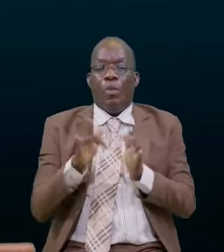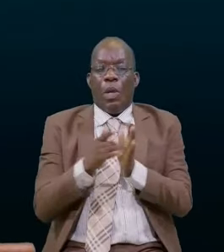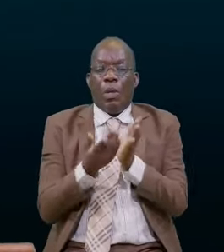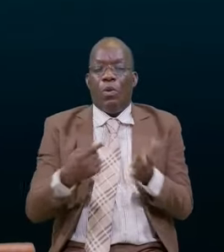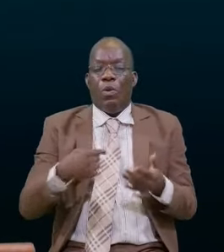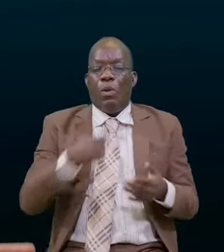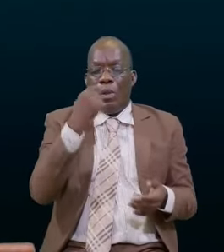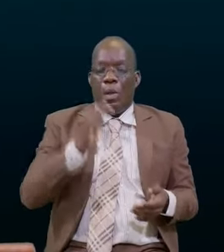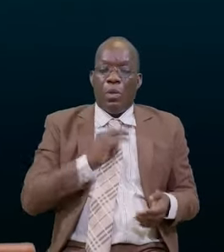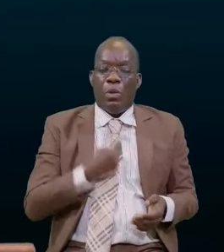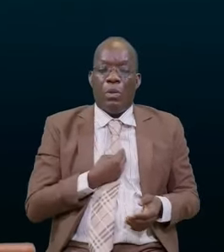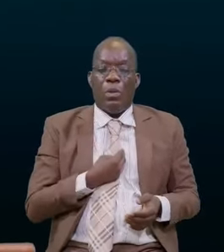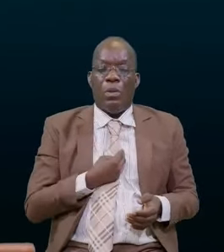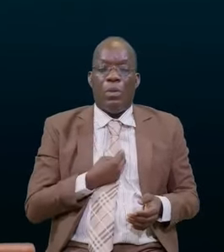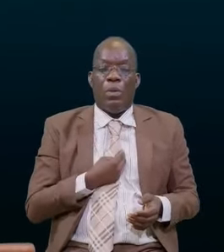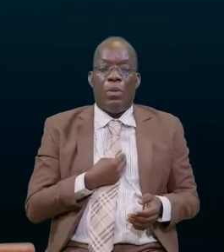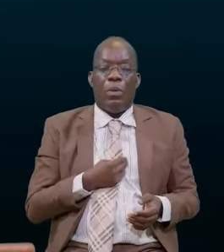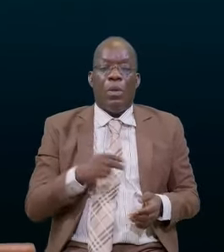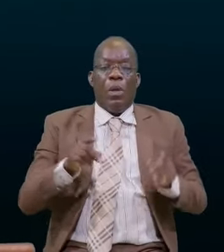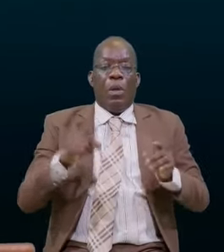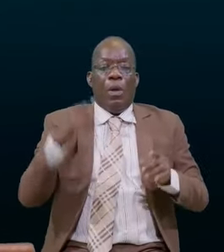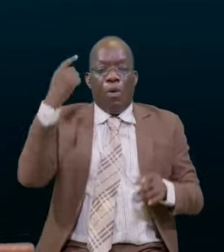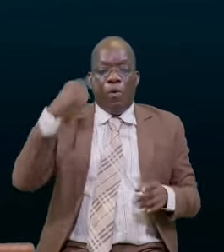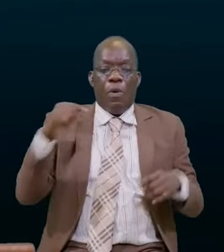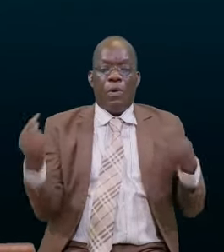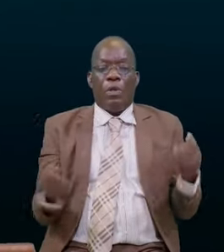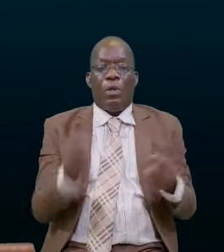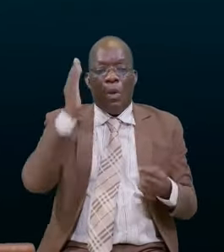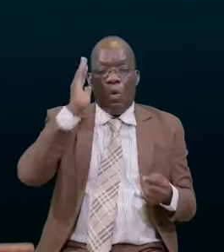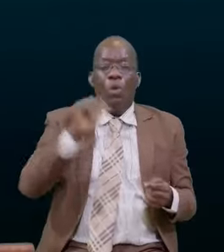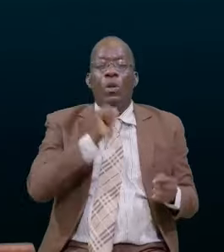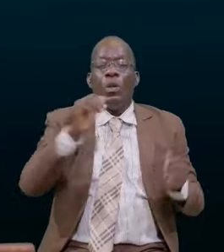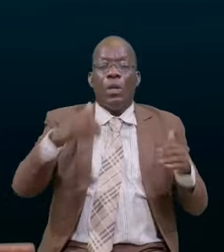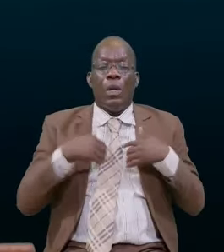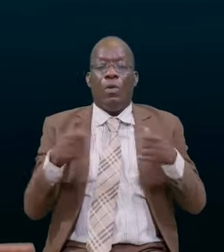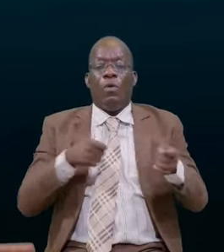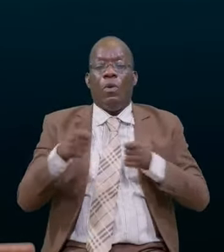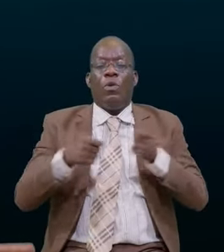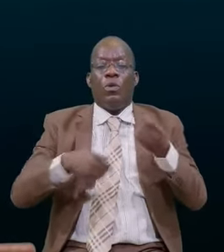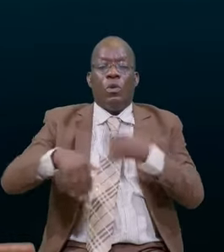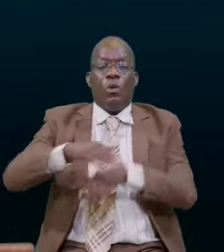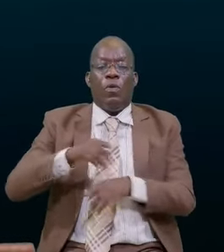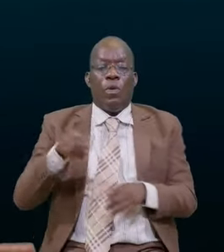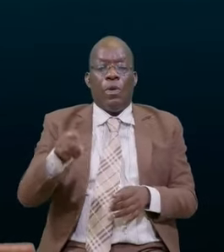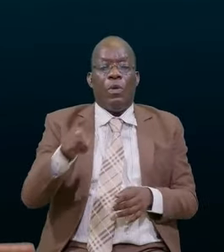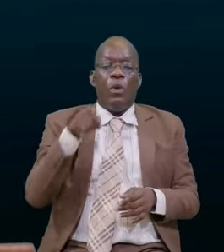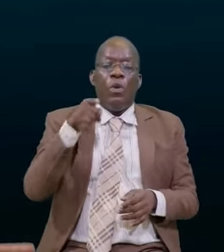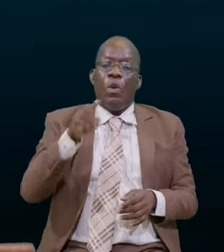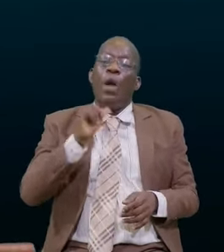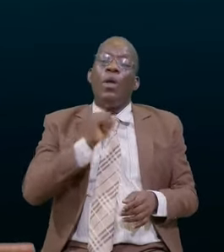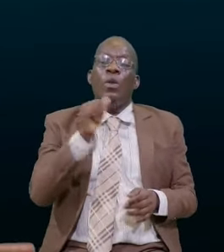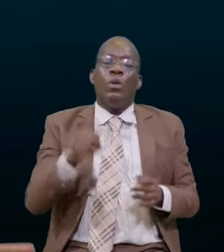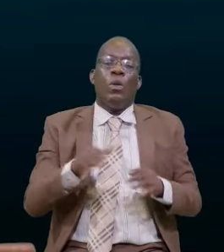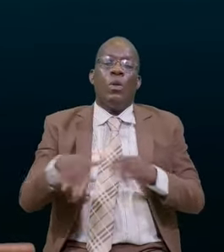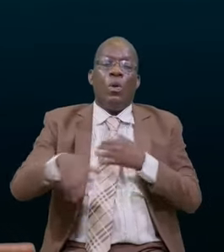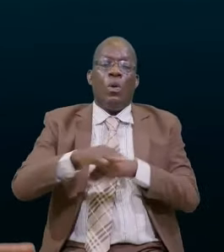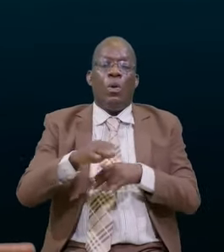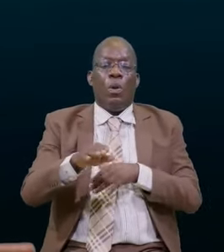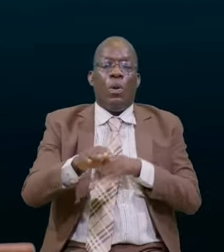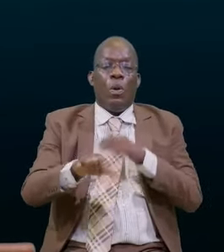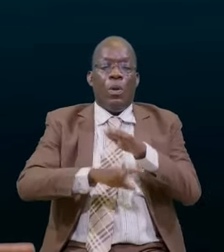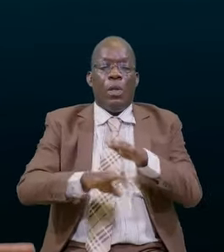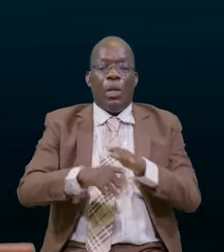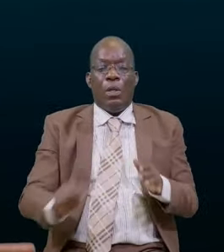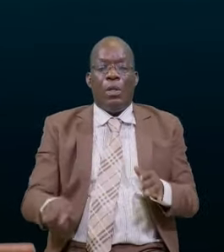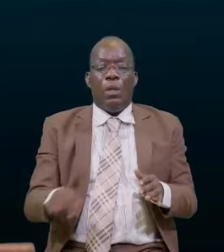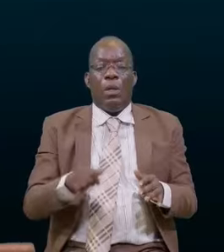at verse 14 for sin shall not have dominion over you for ye are not under the law but under grace and then the book